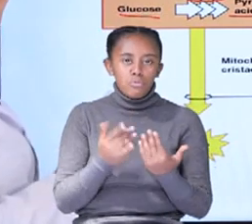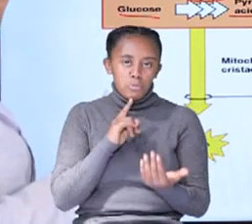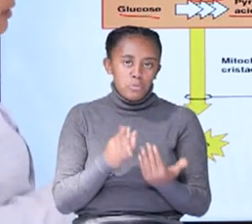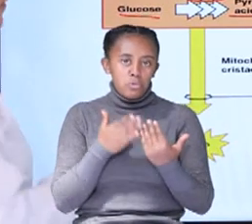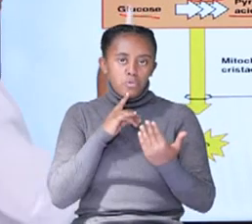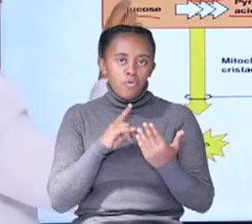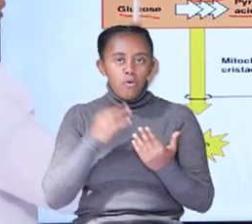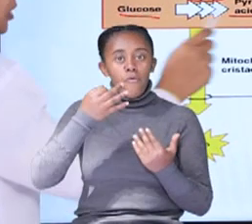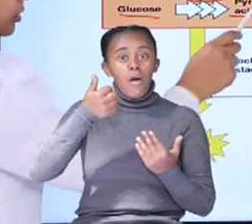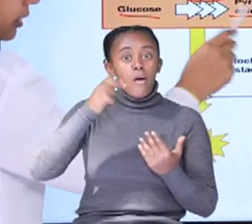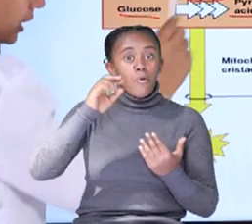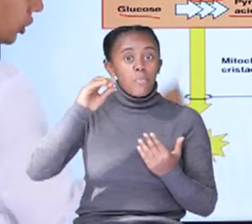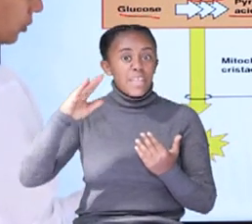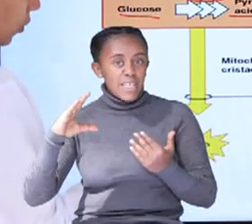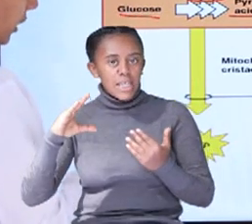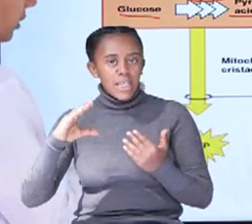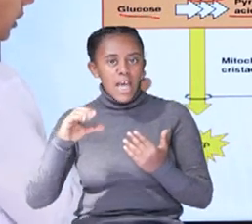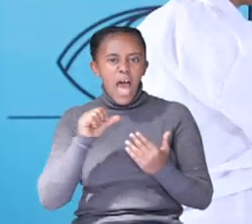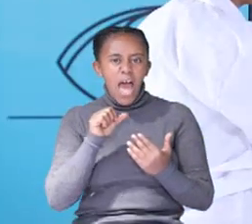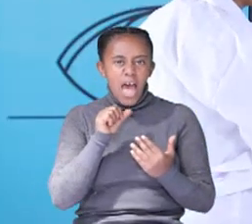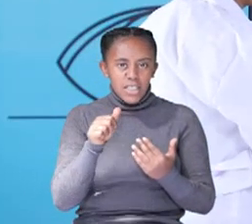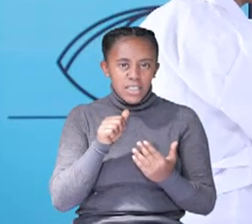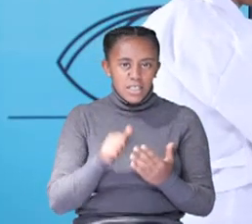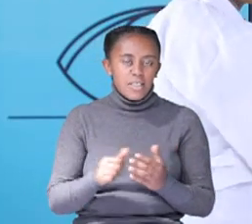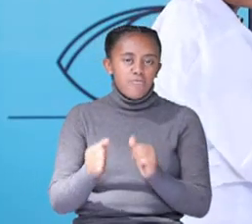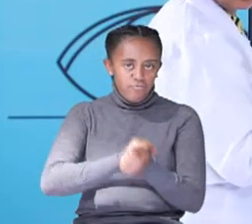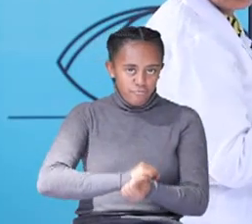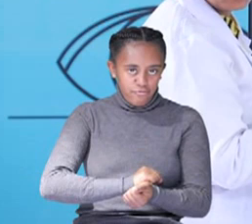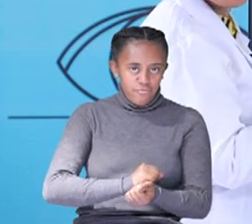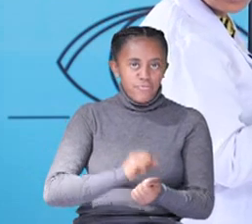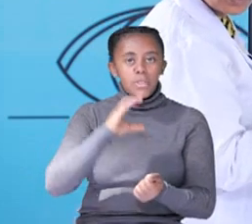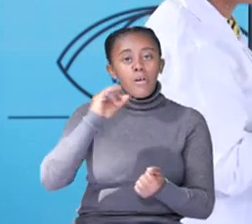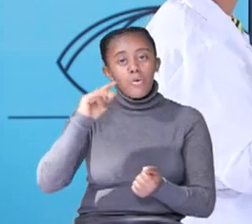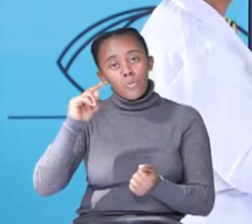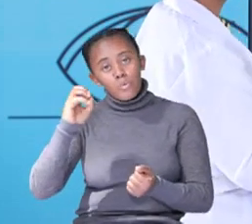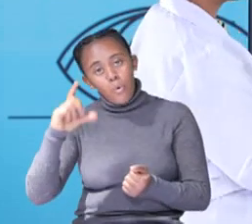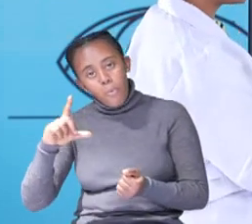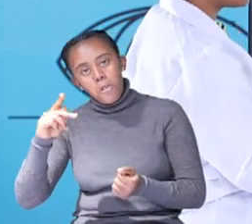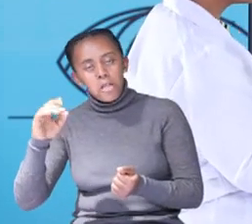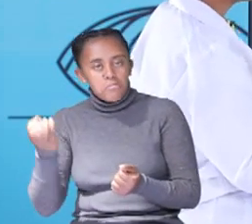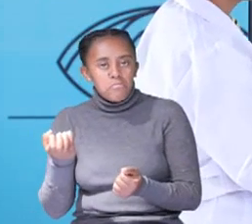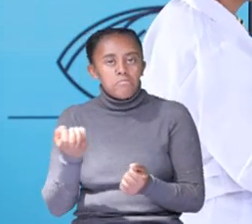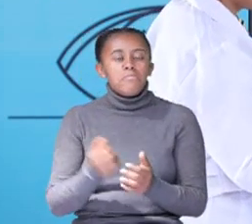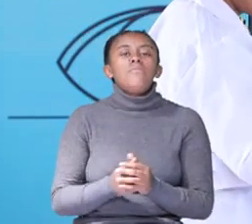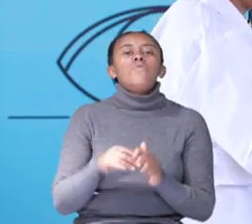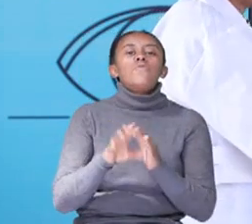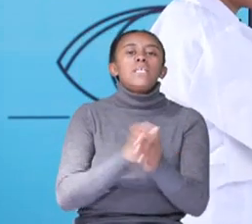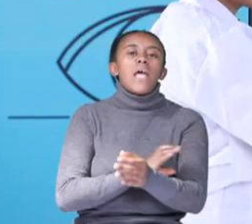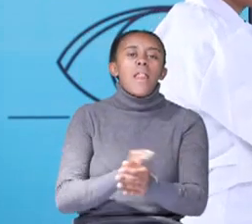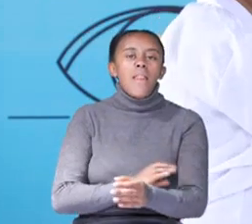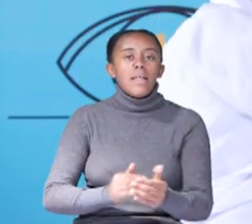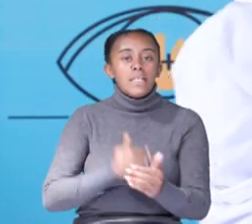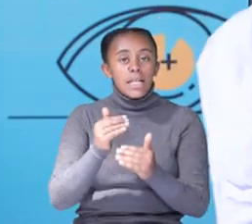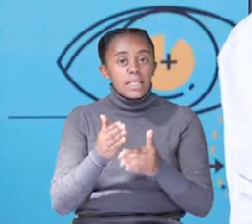pyruvic acid. This reaction occurs in the cytosol or in the cytoplasm of the cell. And